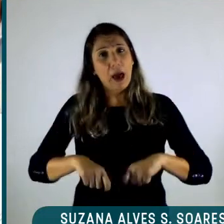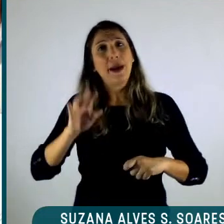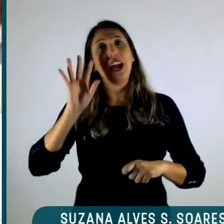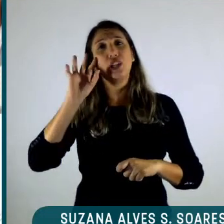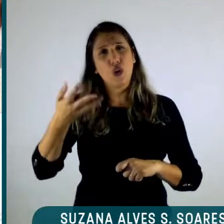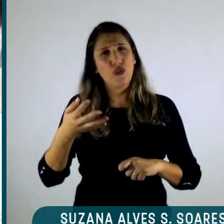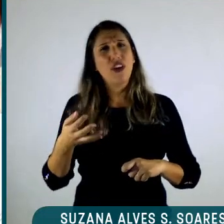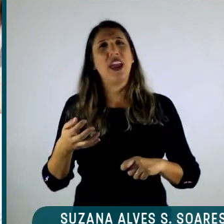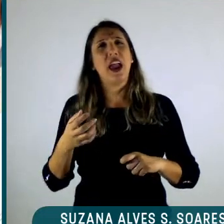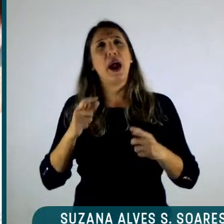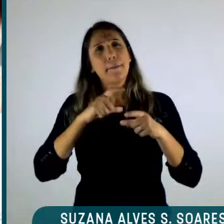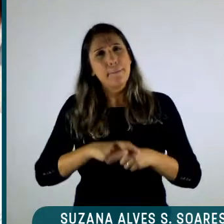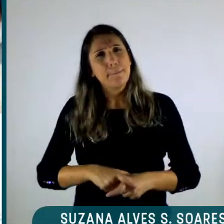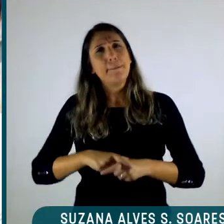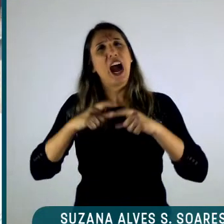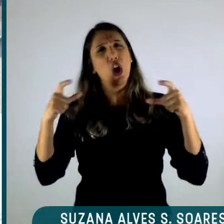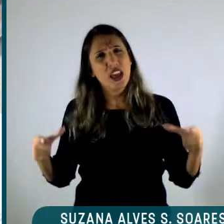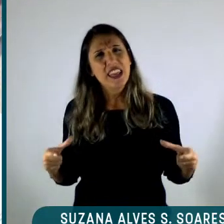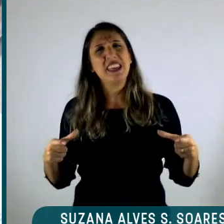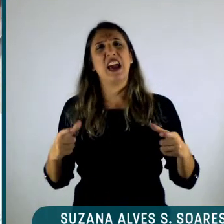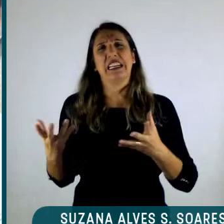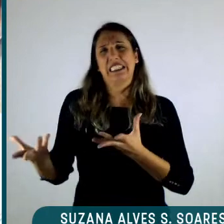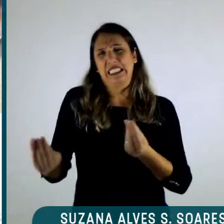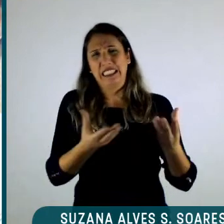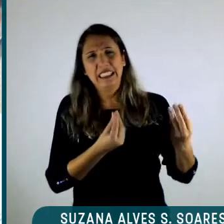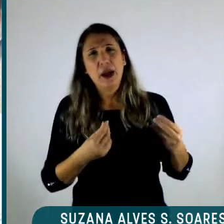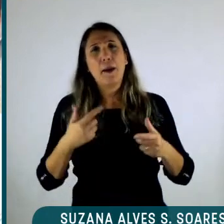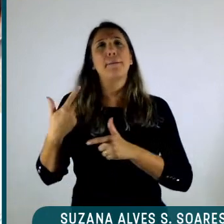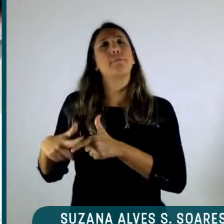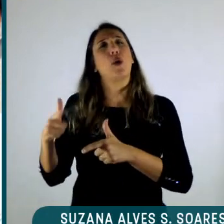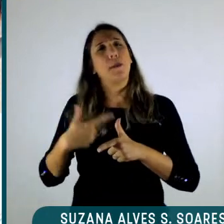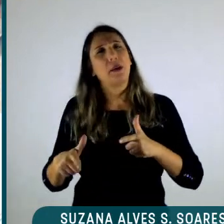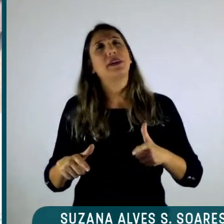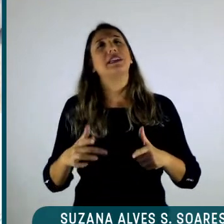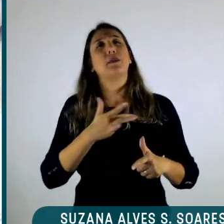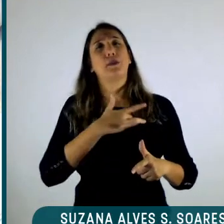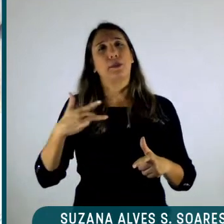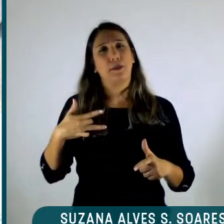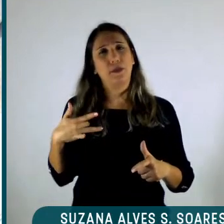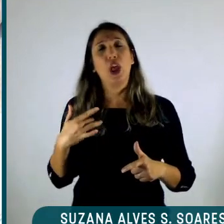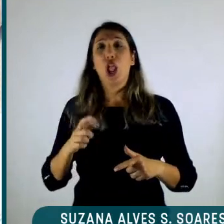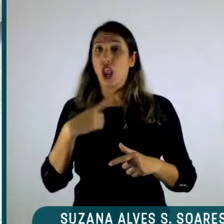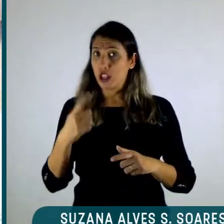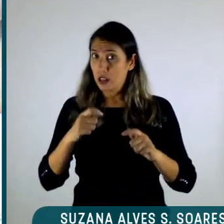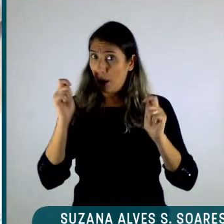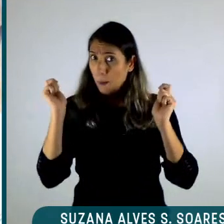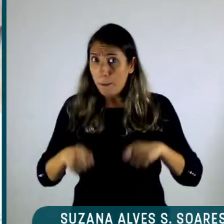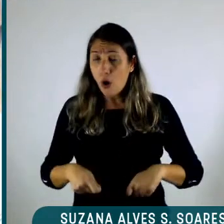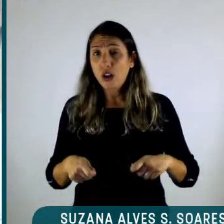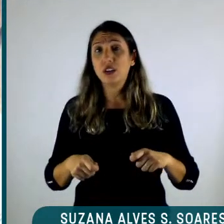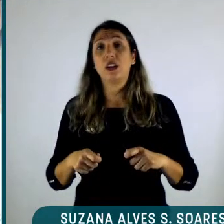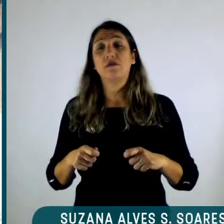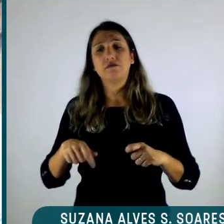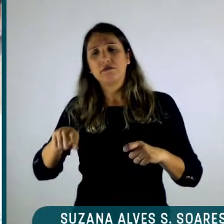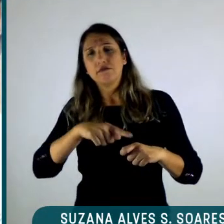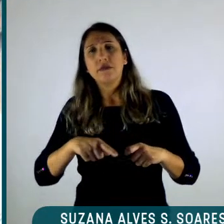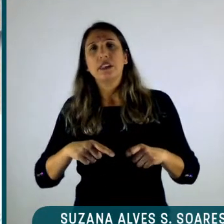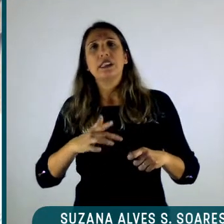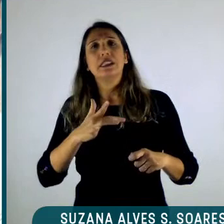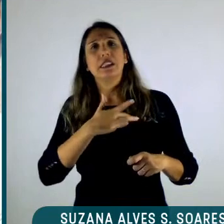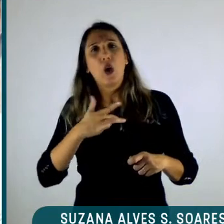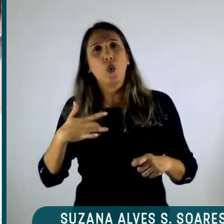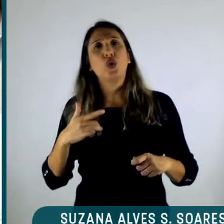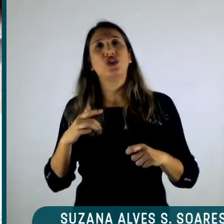trained, funded, we will solve the vast majority of the health